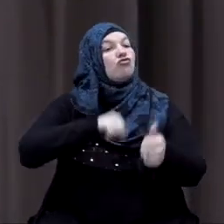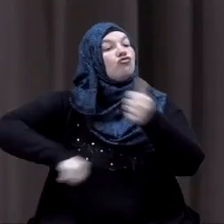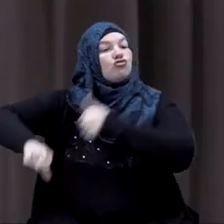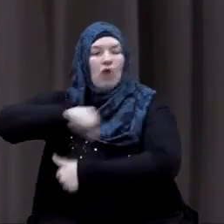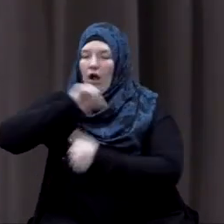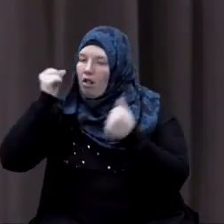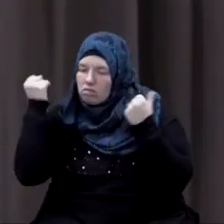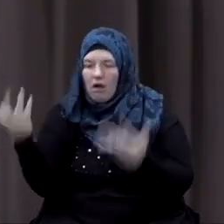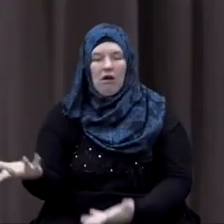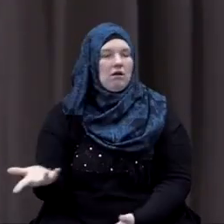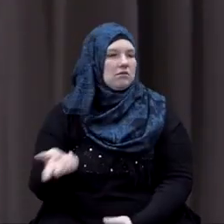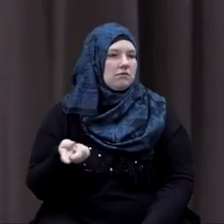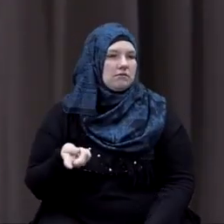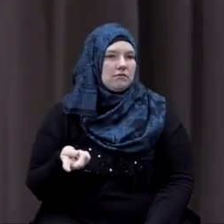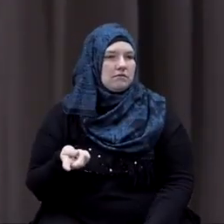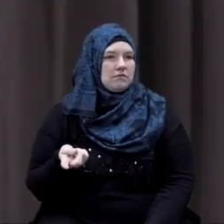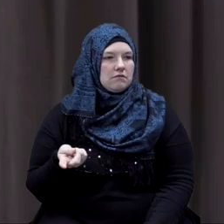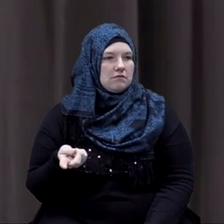a lot of corruption.